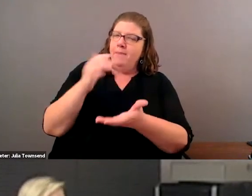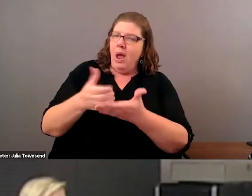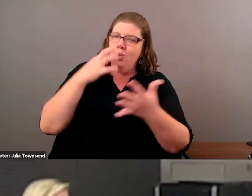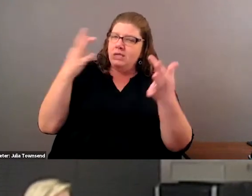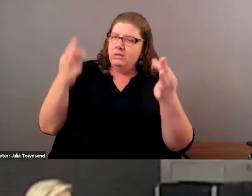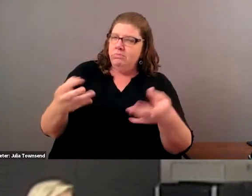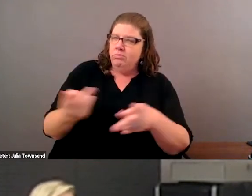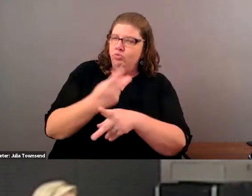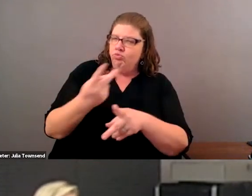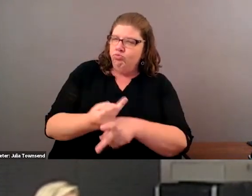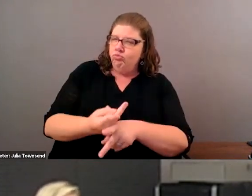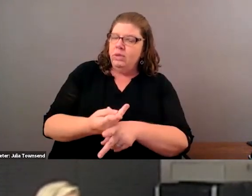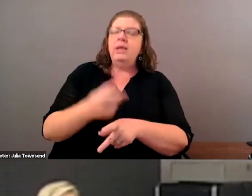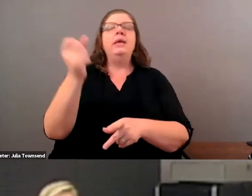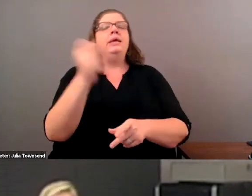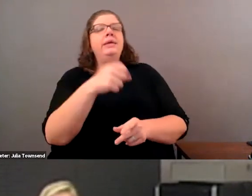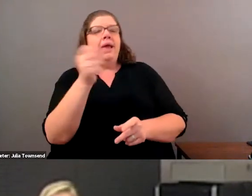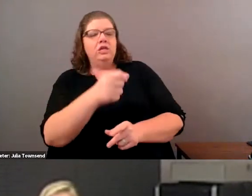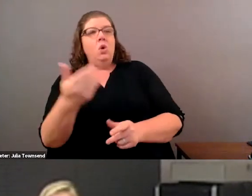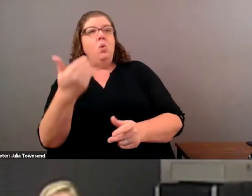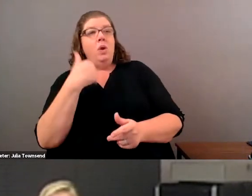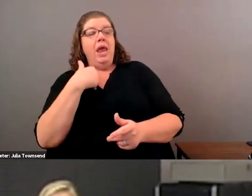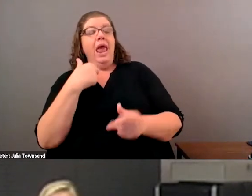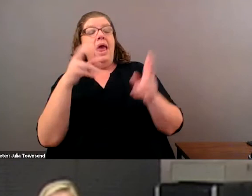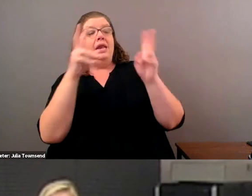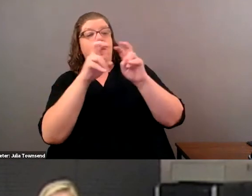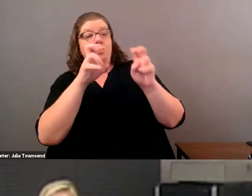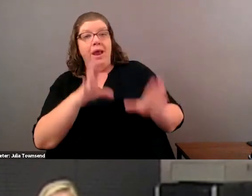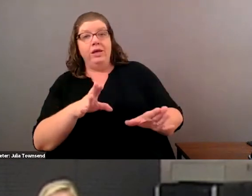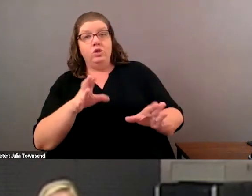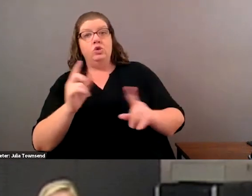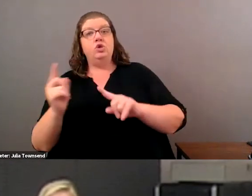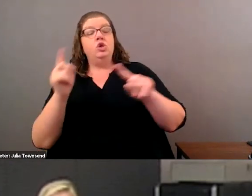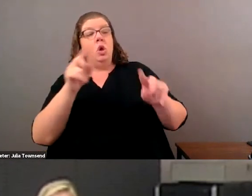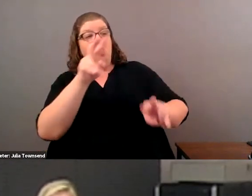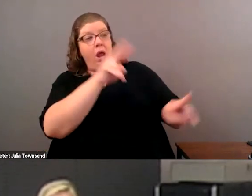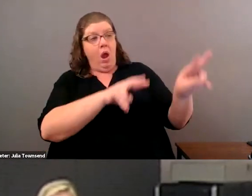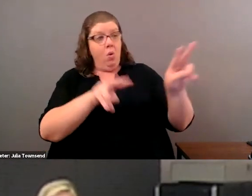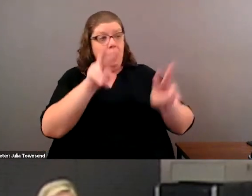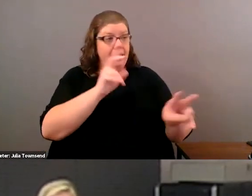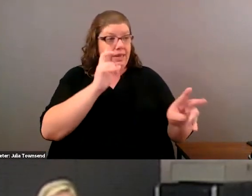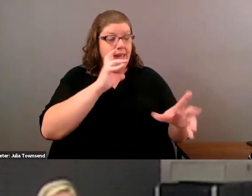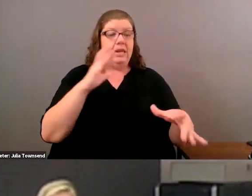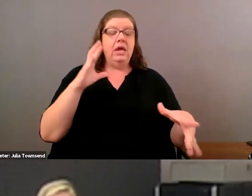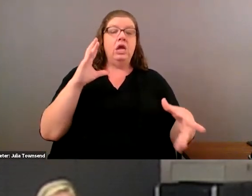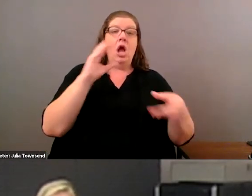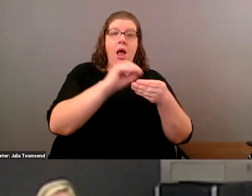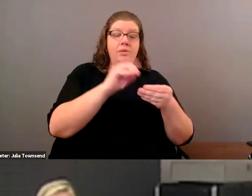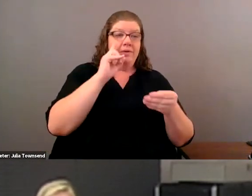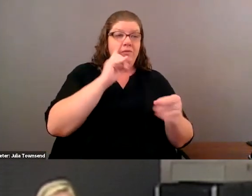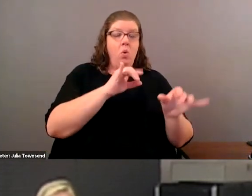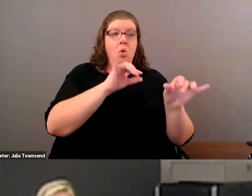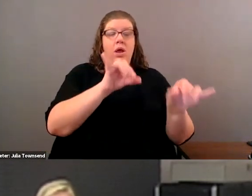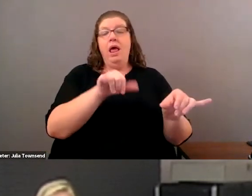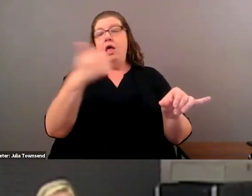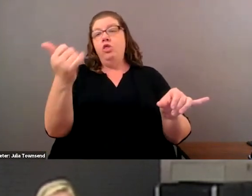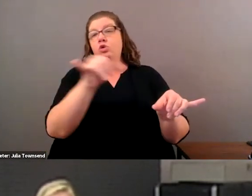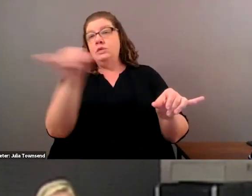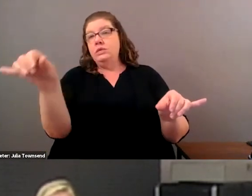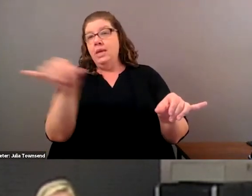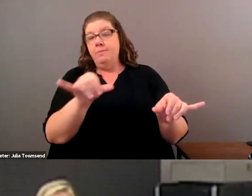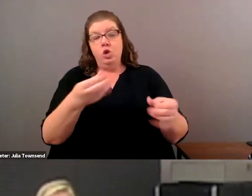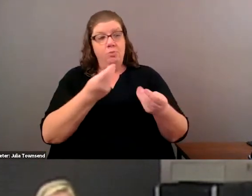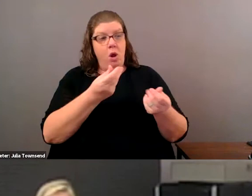Absolutely. We had appraisers go out and get comps for similar properties that have